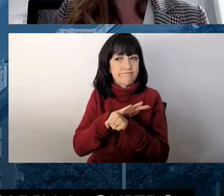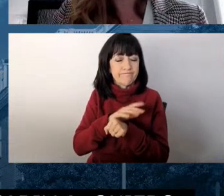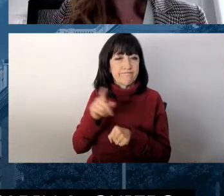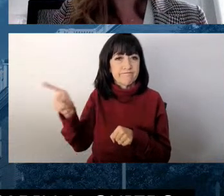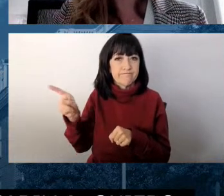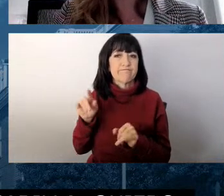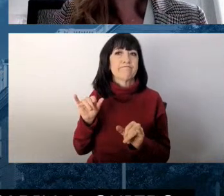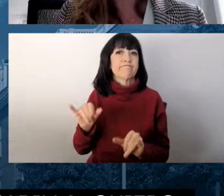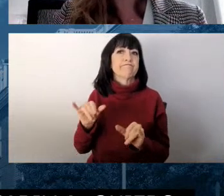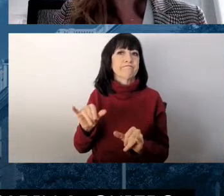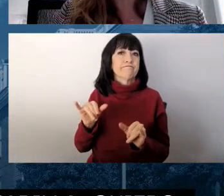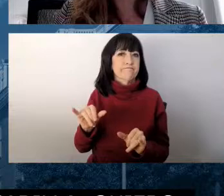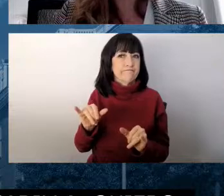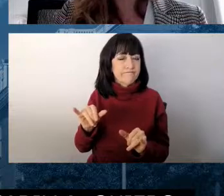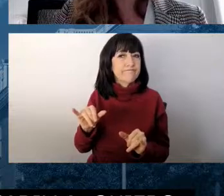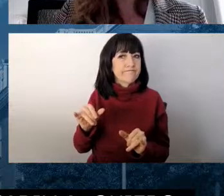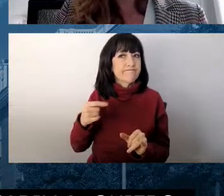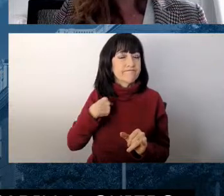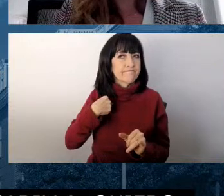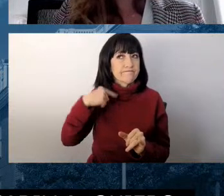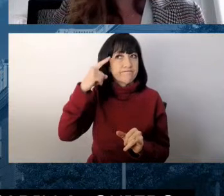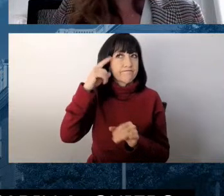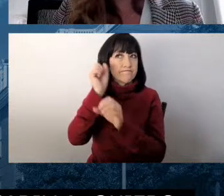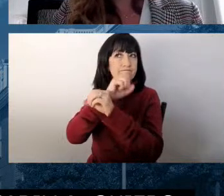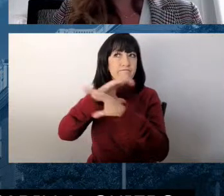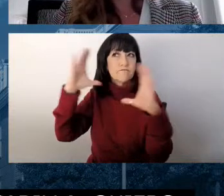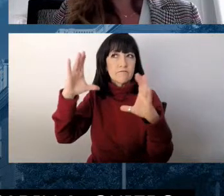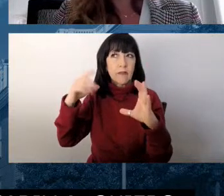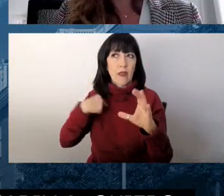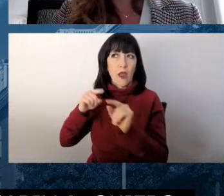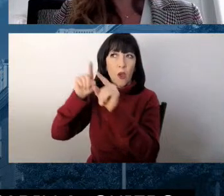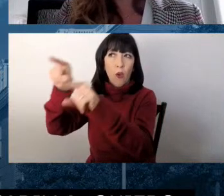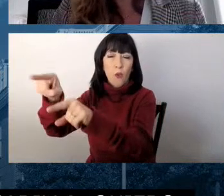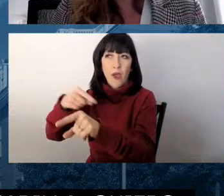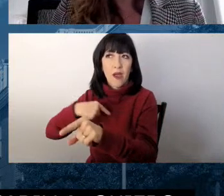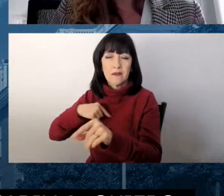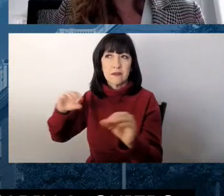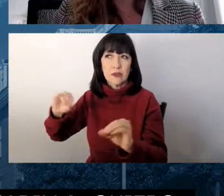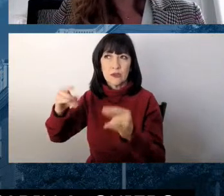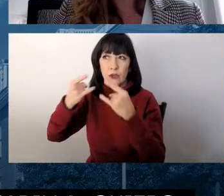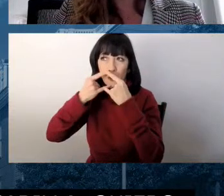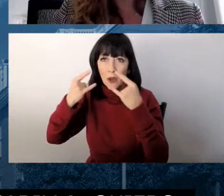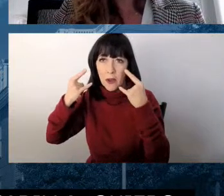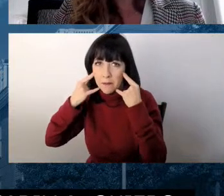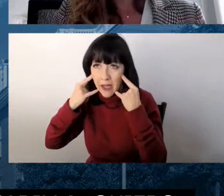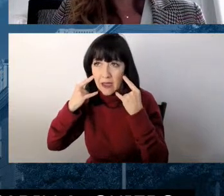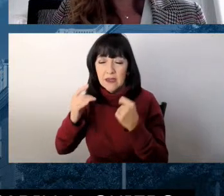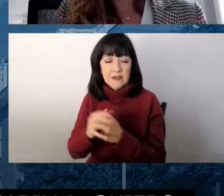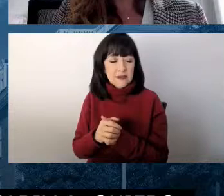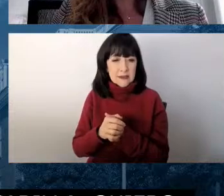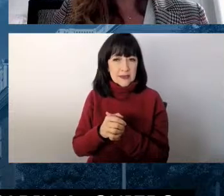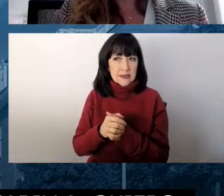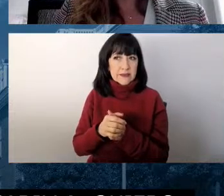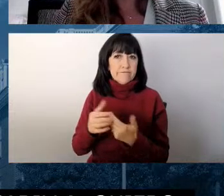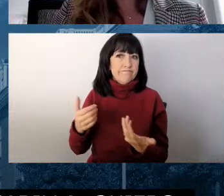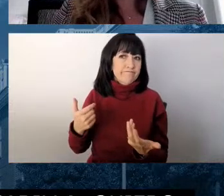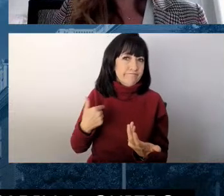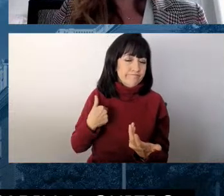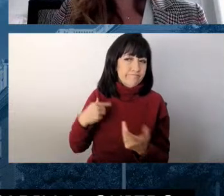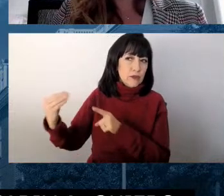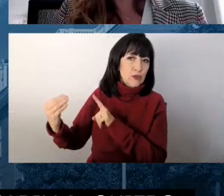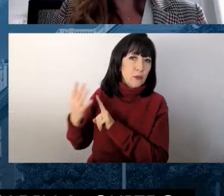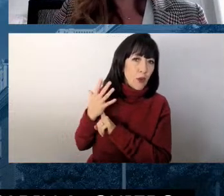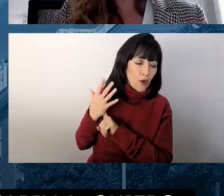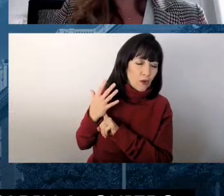at the time they believed they were exposed? I don't know anybody who was wearing a mask at the time